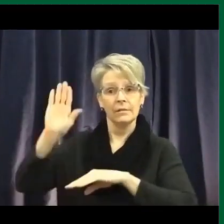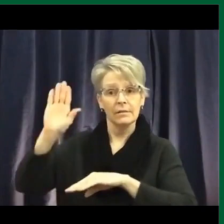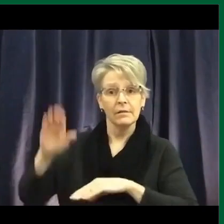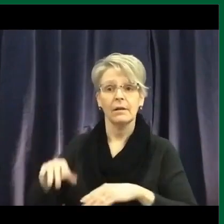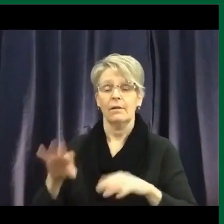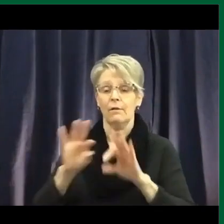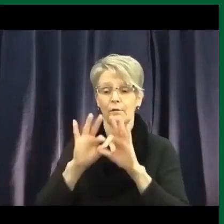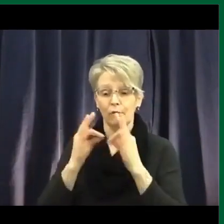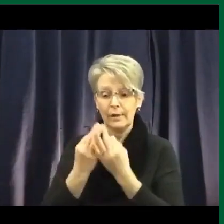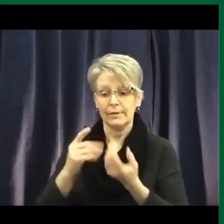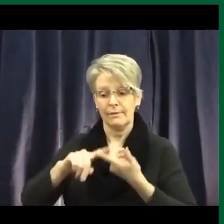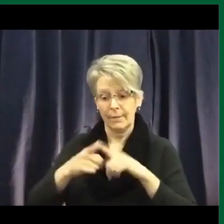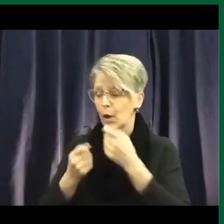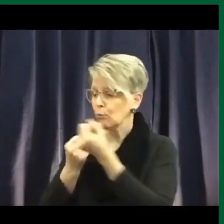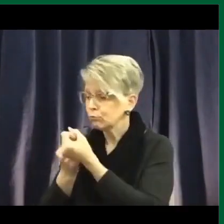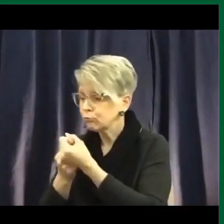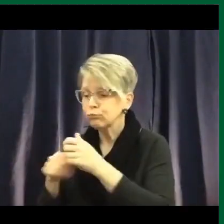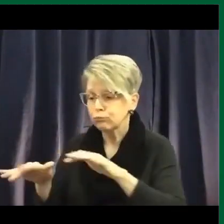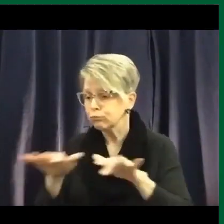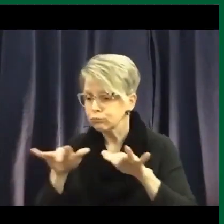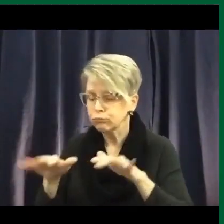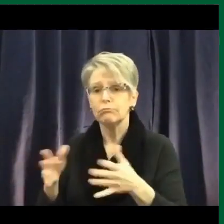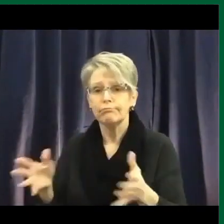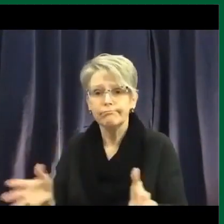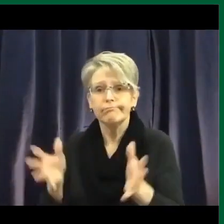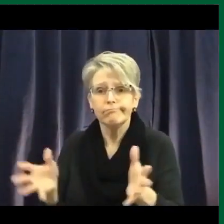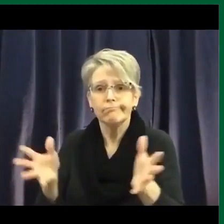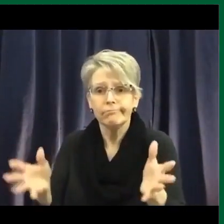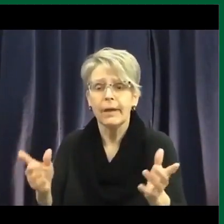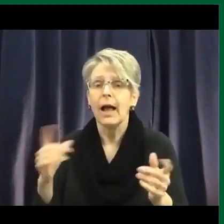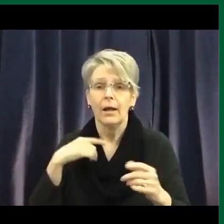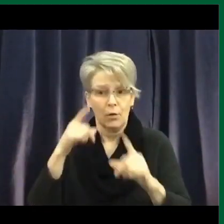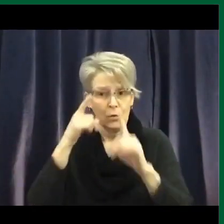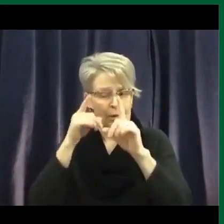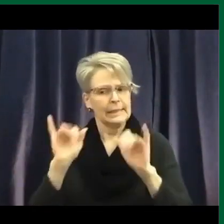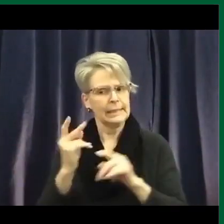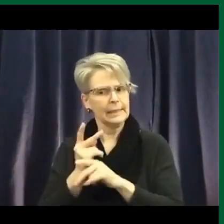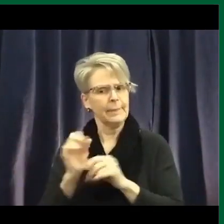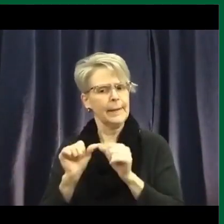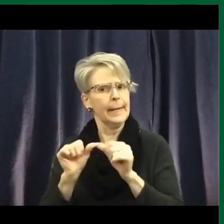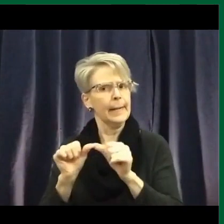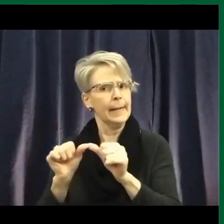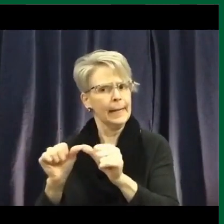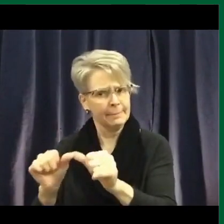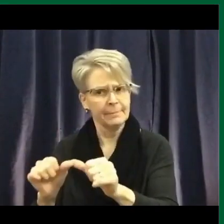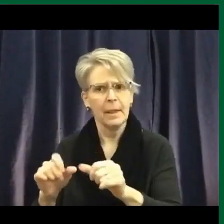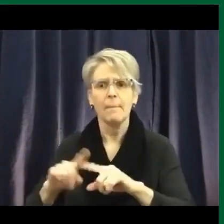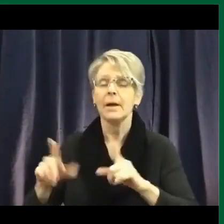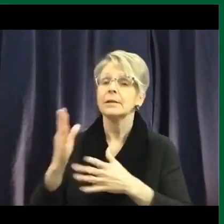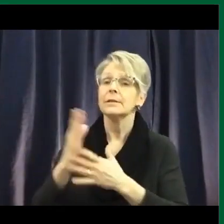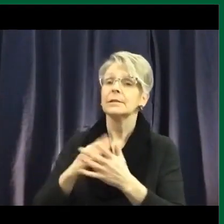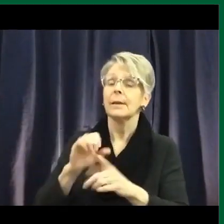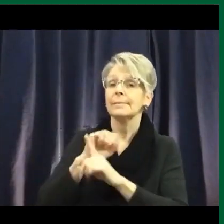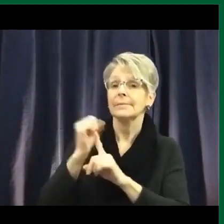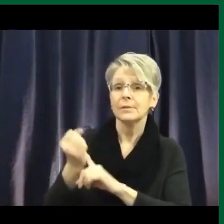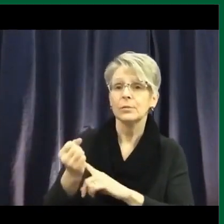supporting them, in a safe manner. I think that should really be the mainstay. But in situations where there was